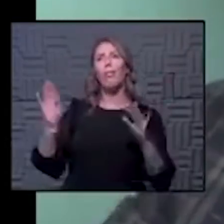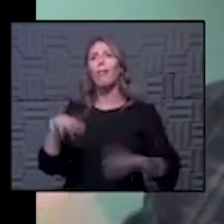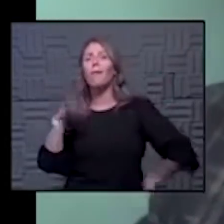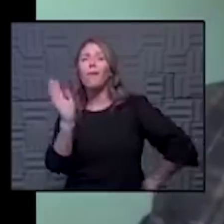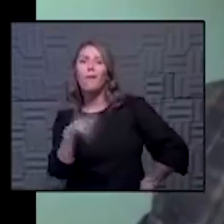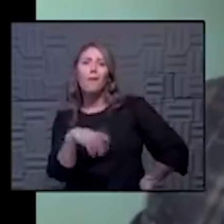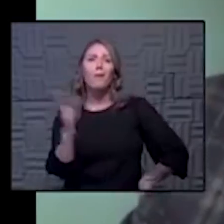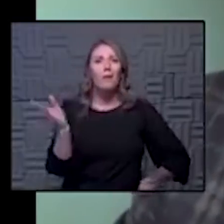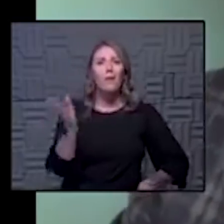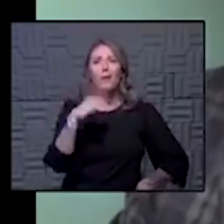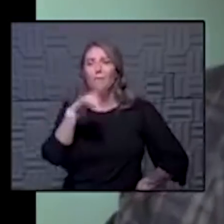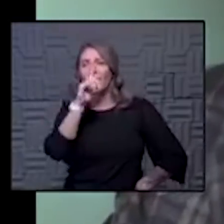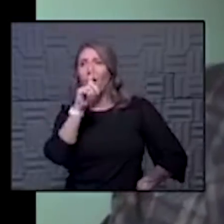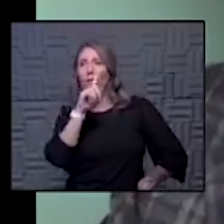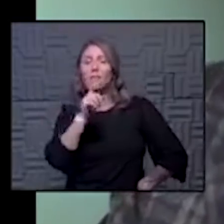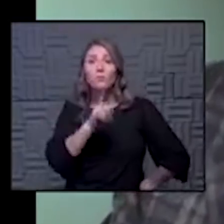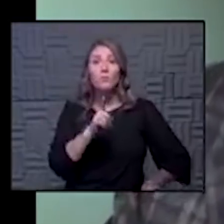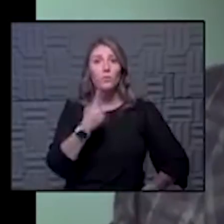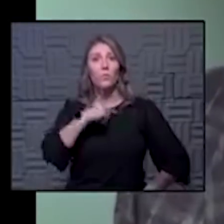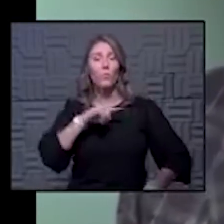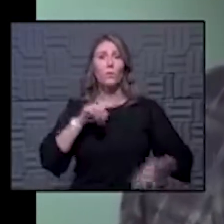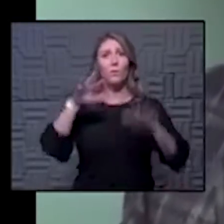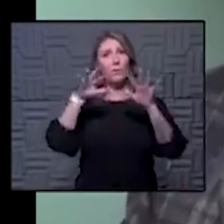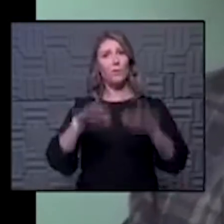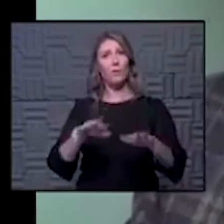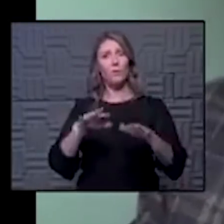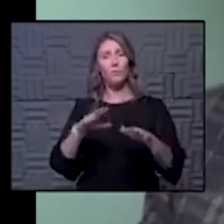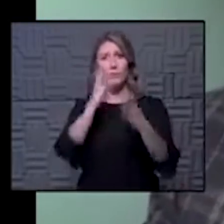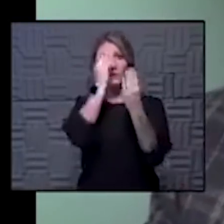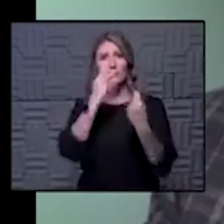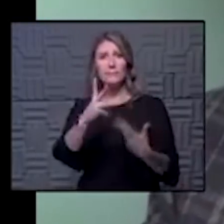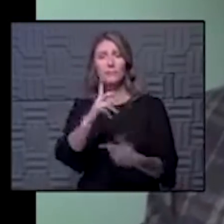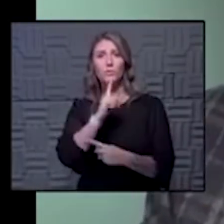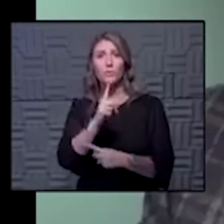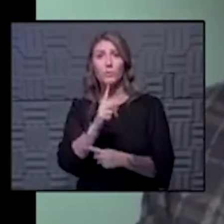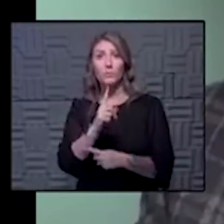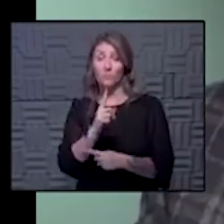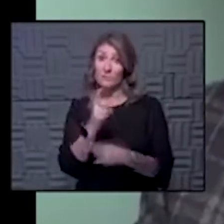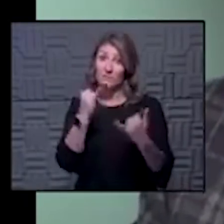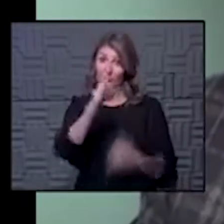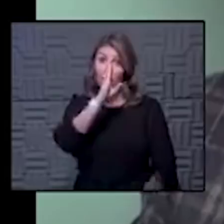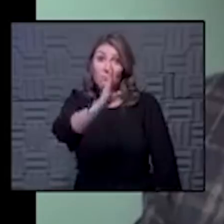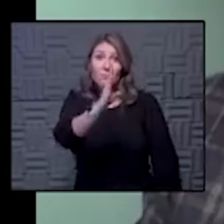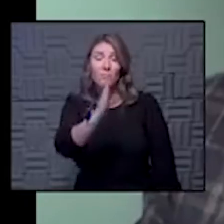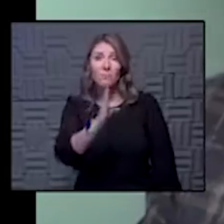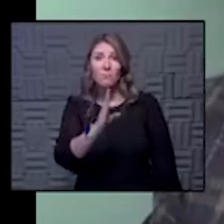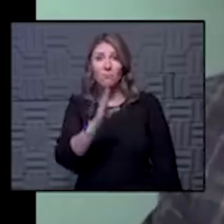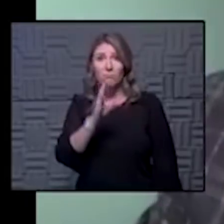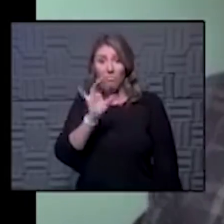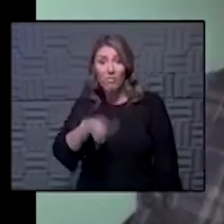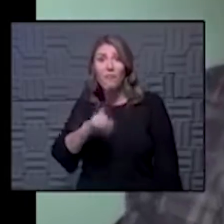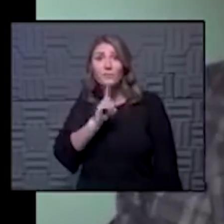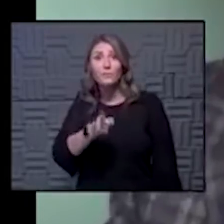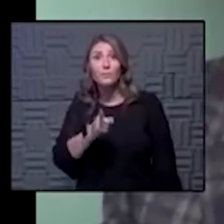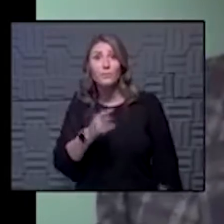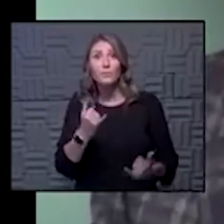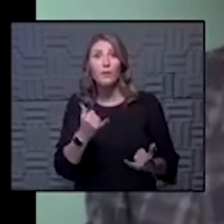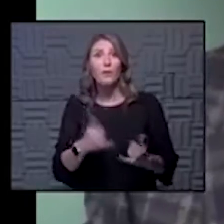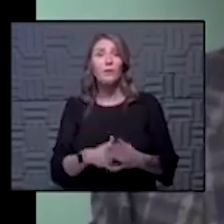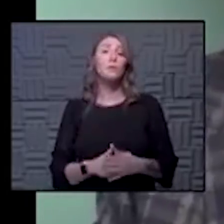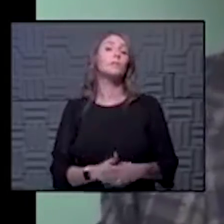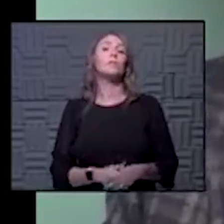with the truth. We try and be calm and tell you the truth. And today we did. This is the truth. I